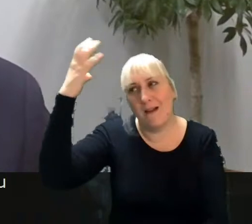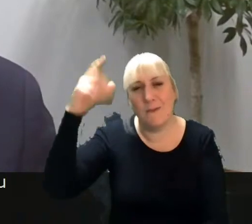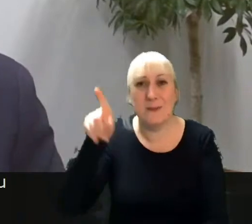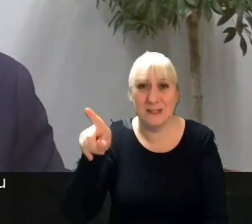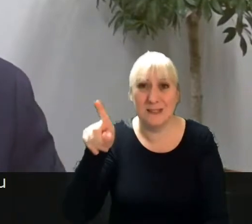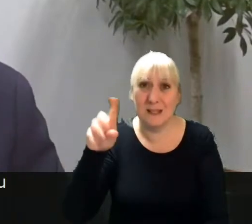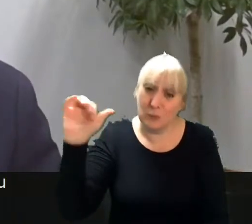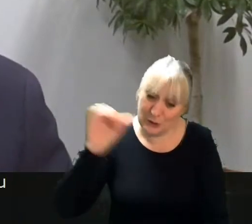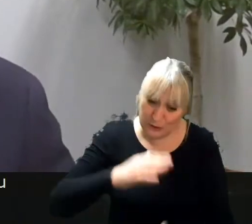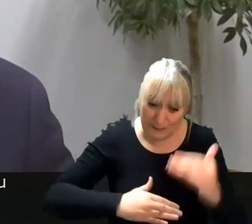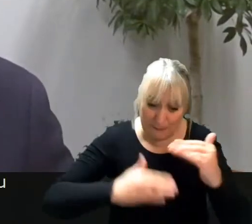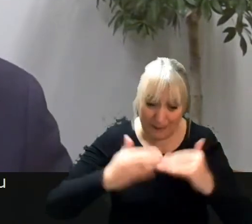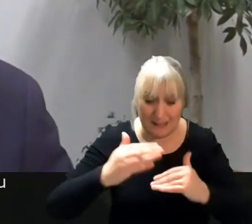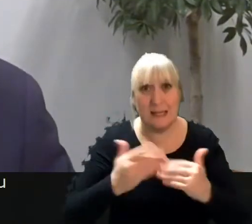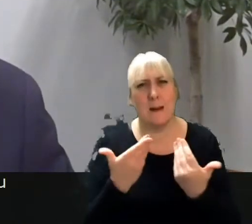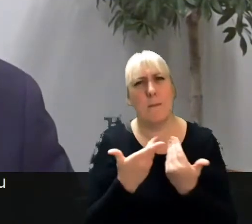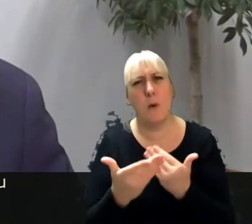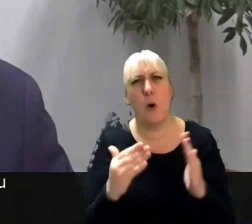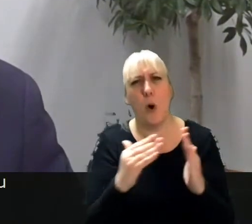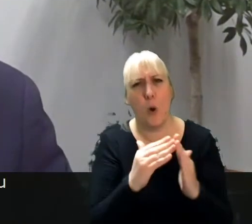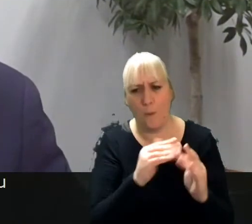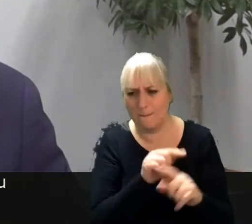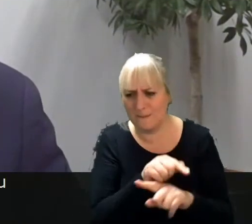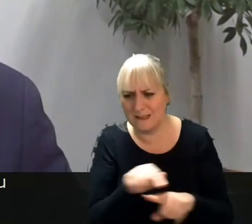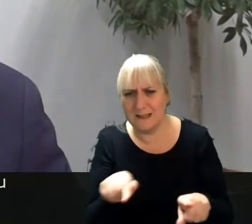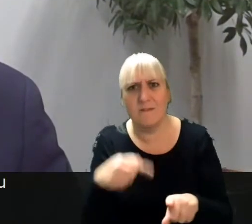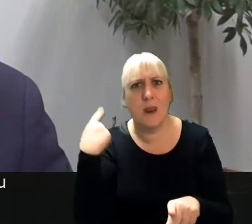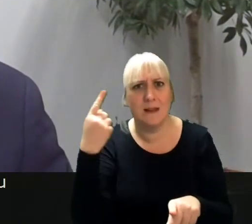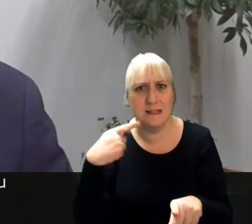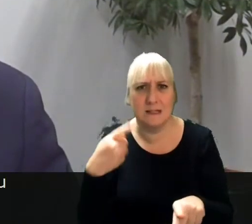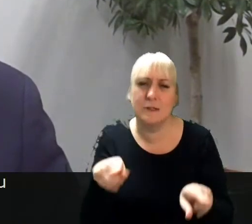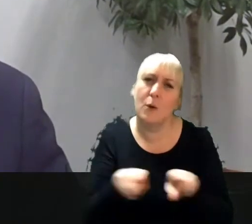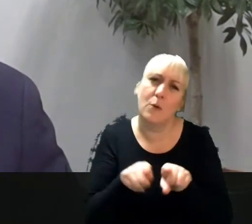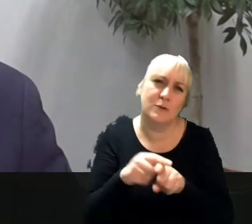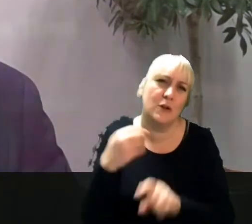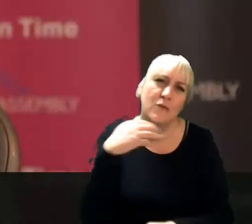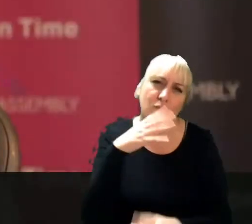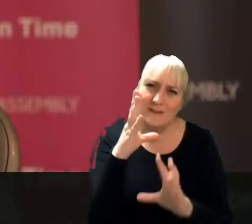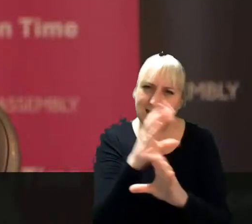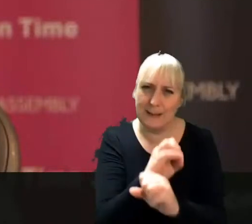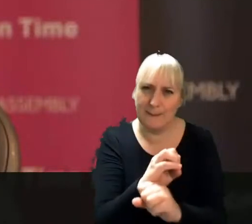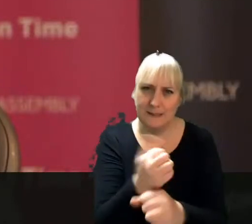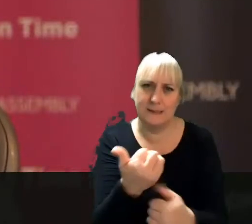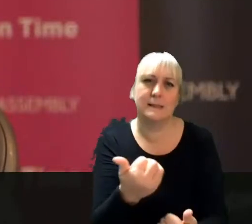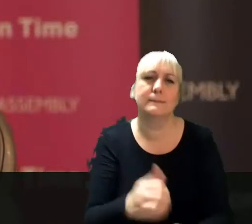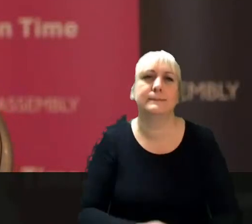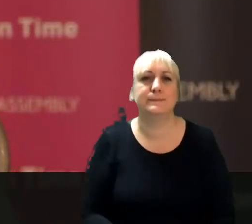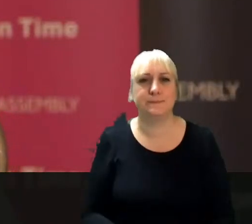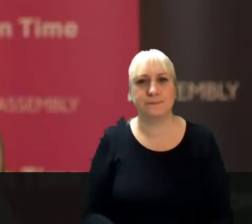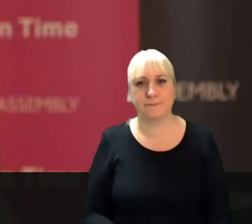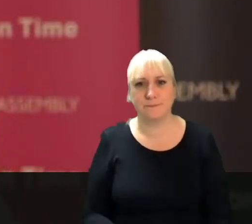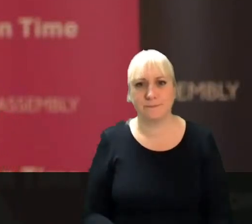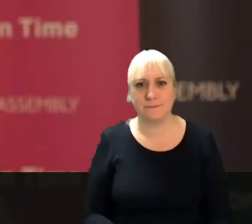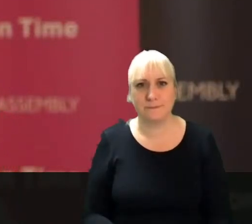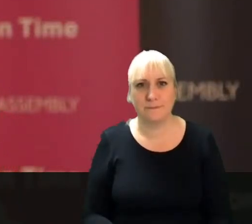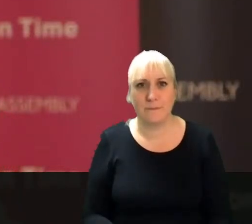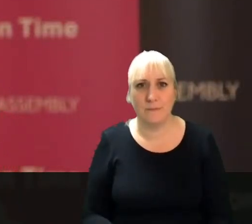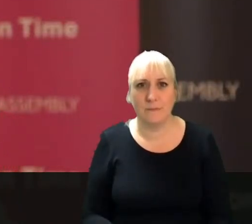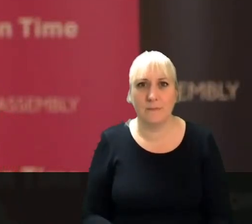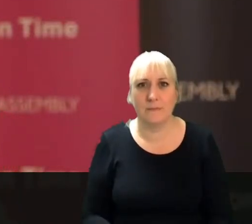for Londoners. That includes the rough sleepers that you care about so much. Can I bring in Assembly Member Qureshi,